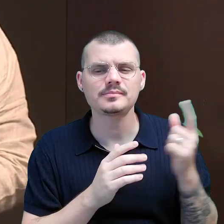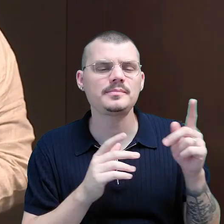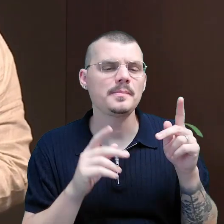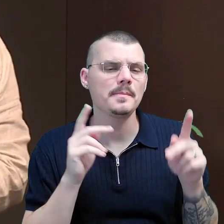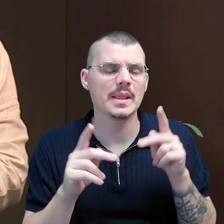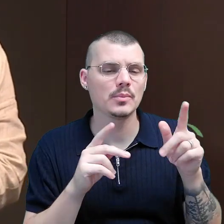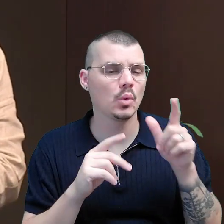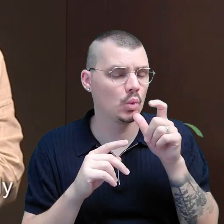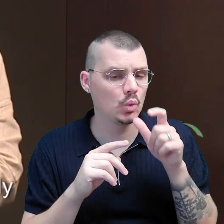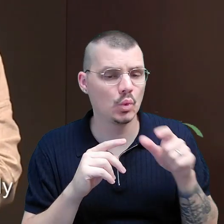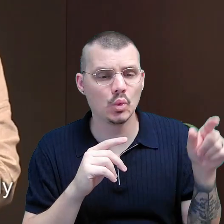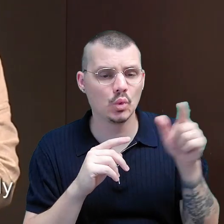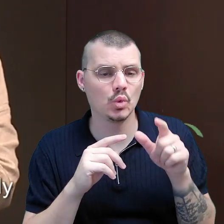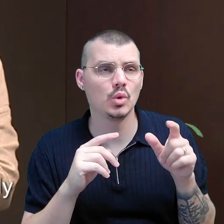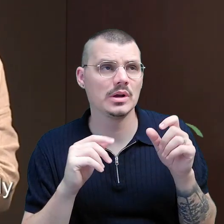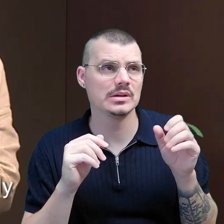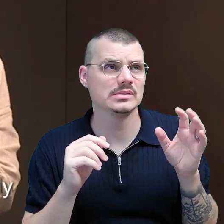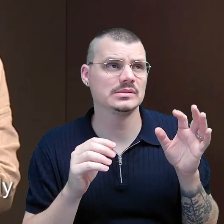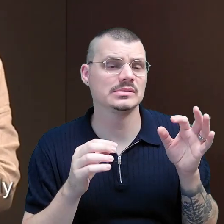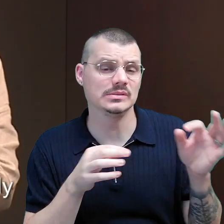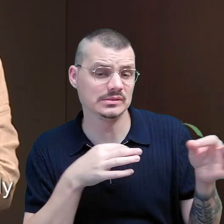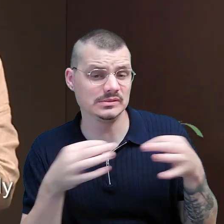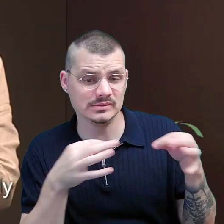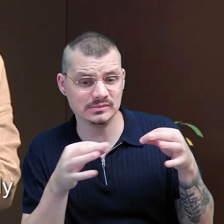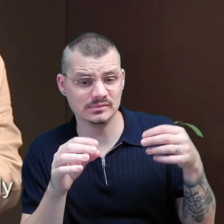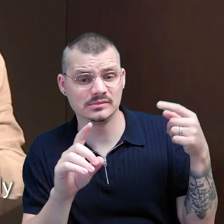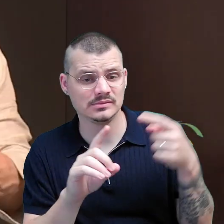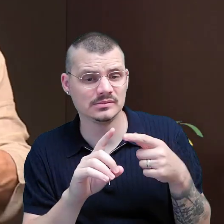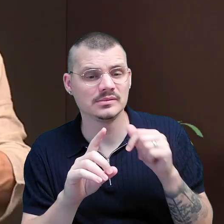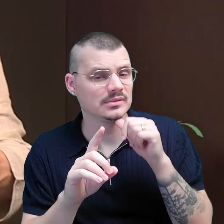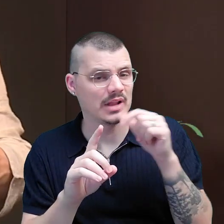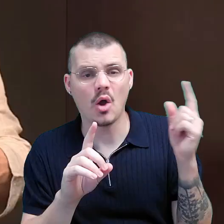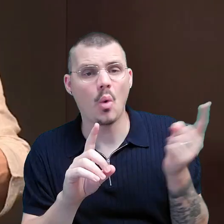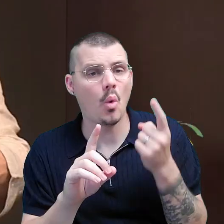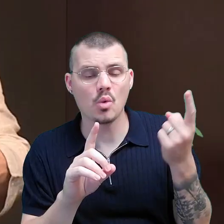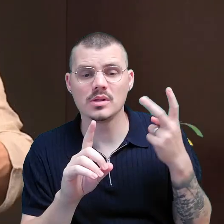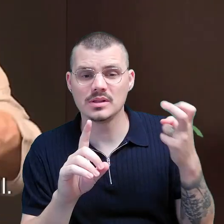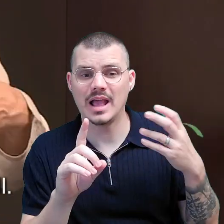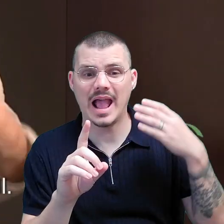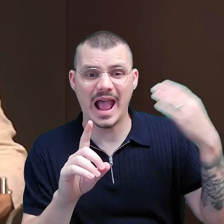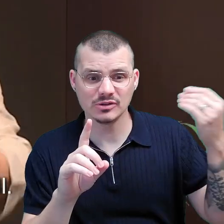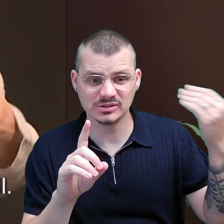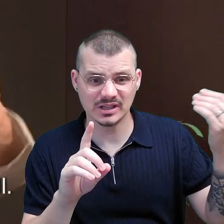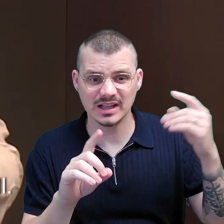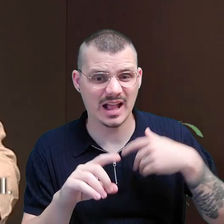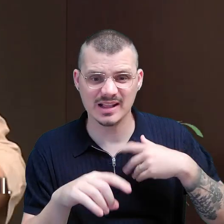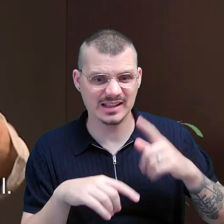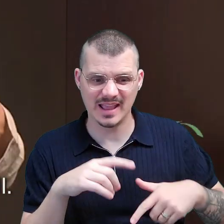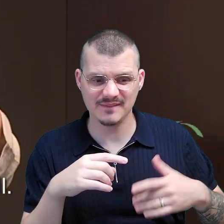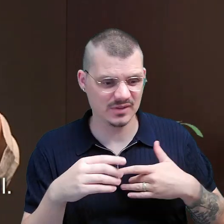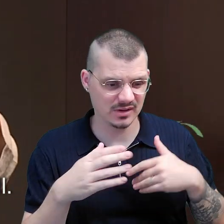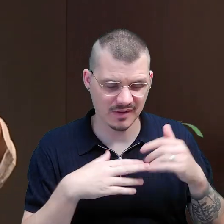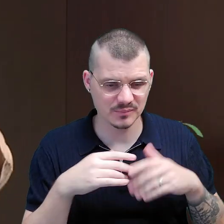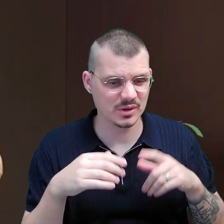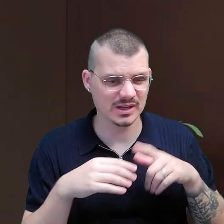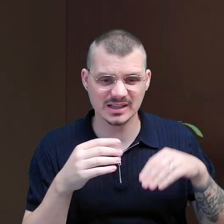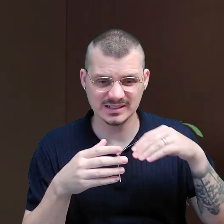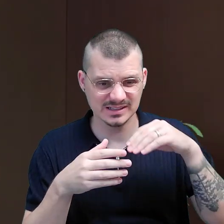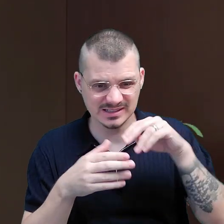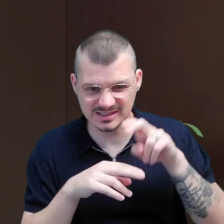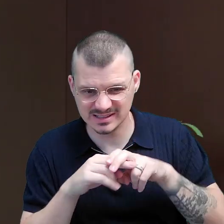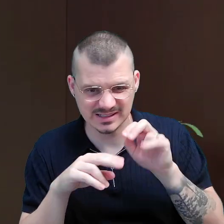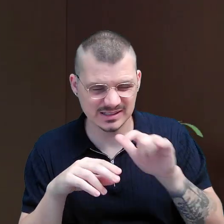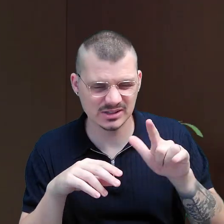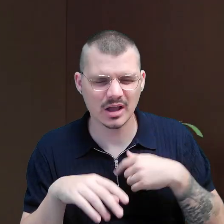People who can put it into words describe it not only in the outside, that can't get comfortable, can't sit still,